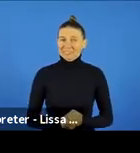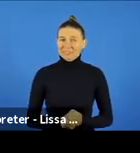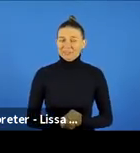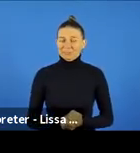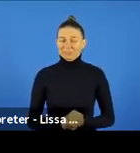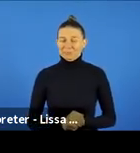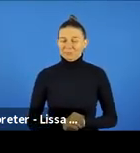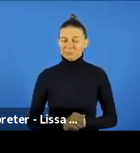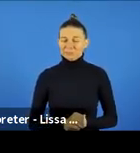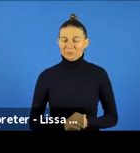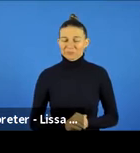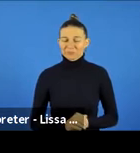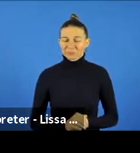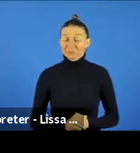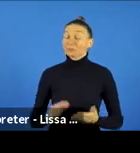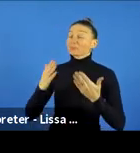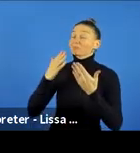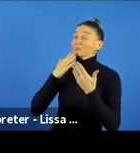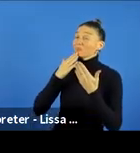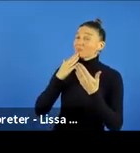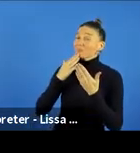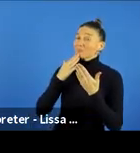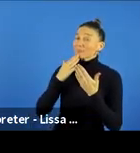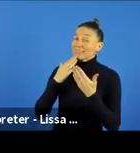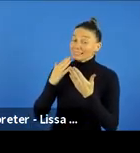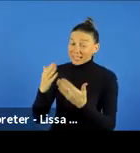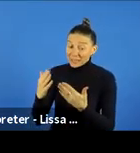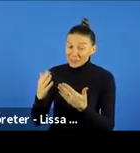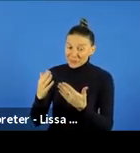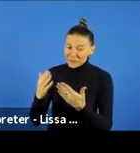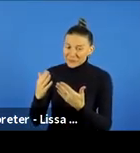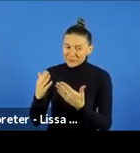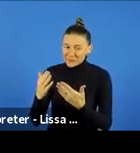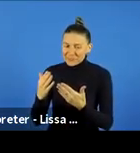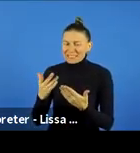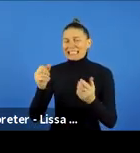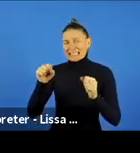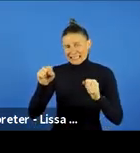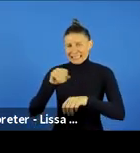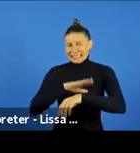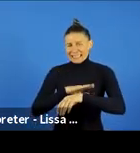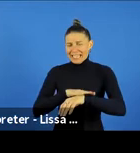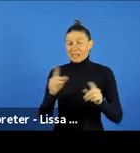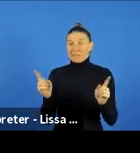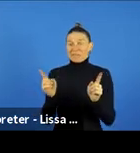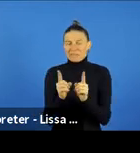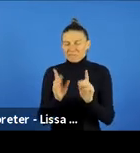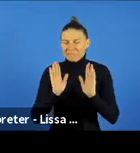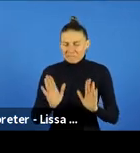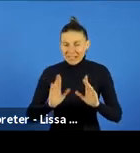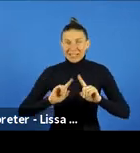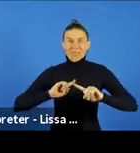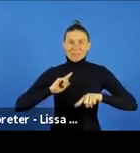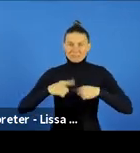Thank you so much, Christoph. And as we have limited time, as he mentioned, we will need to keep moving to